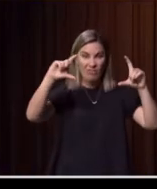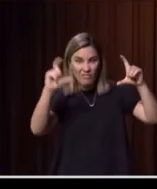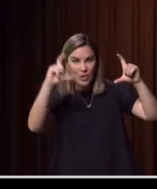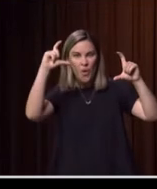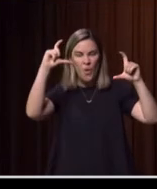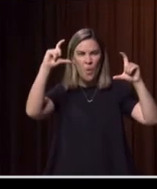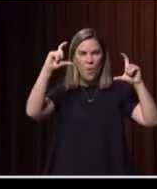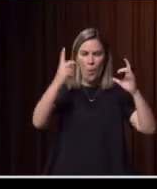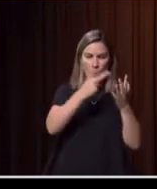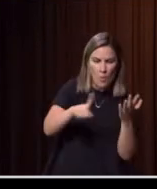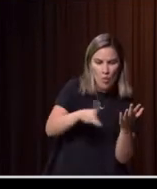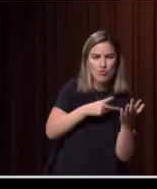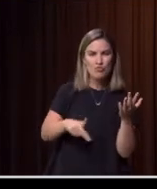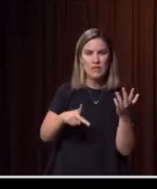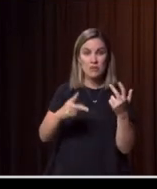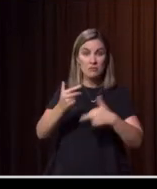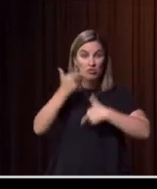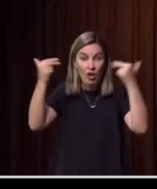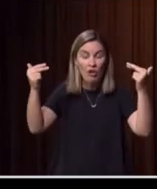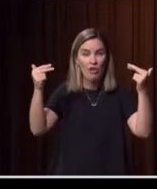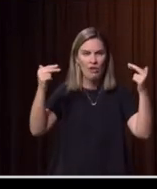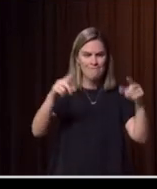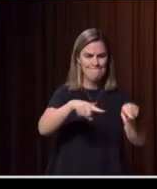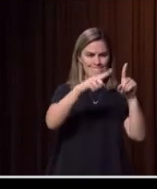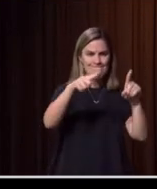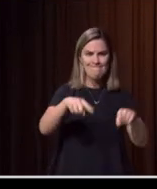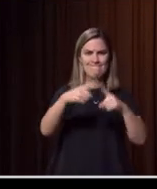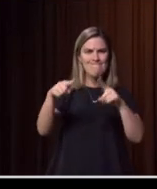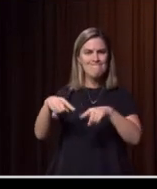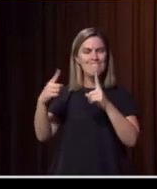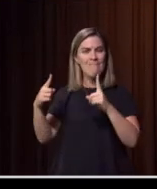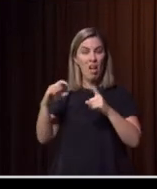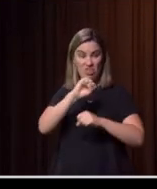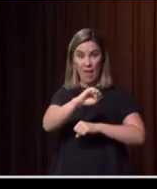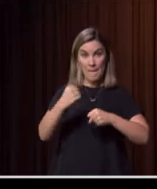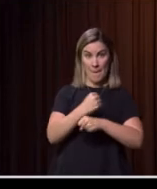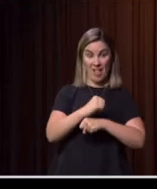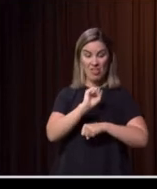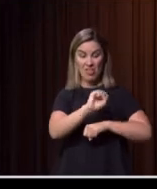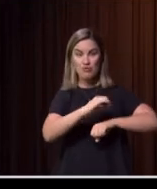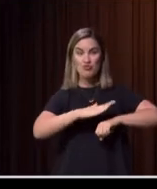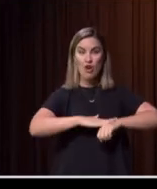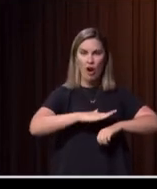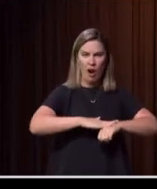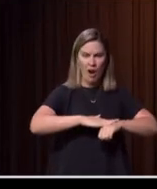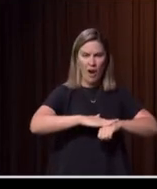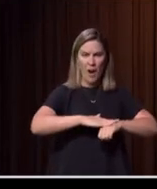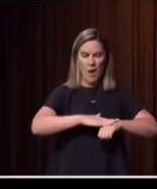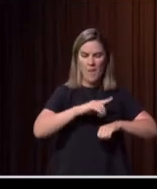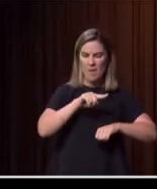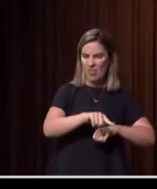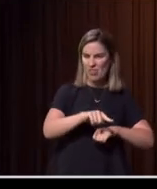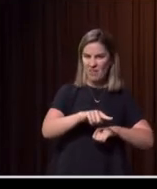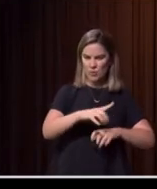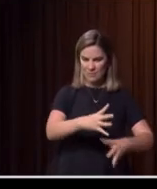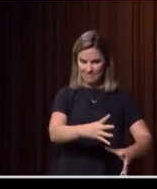or poetry or a song or something that they made that were artefacts left from the fire that they put